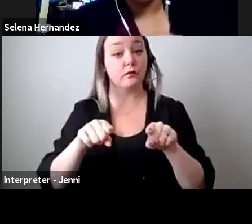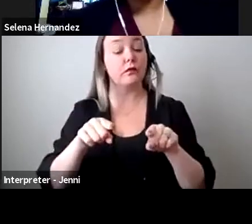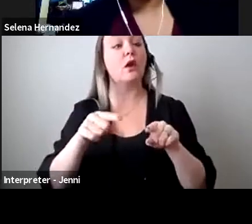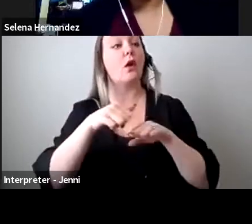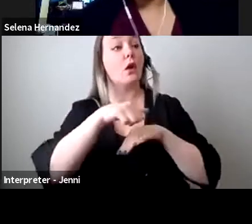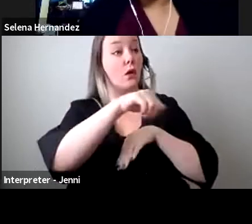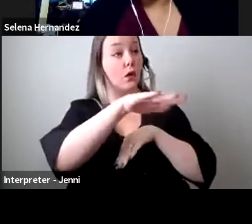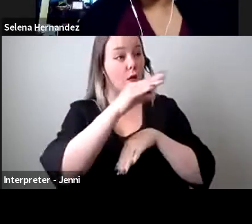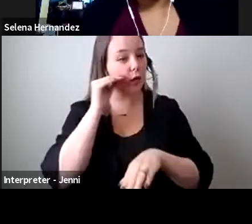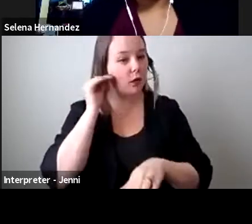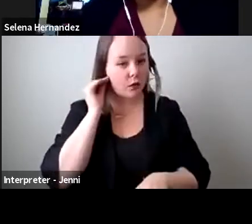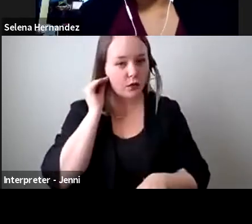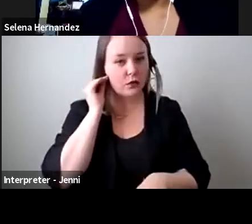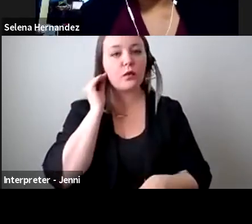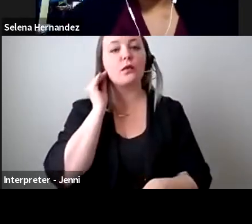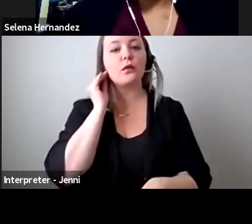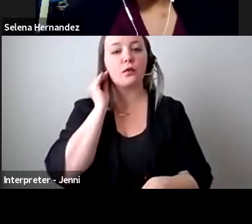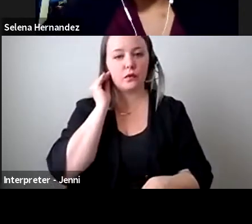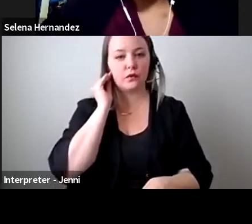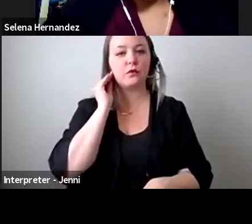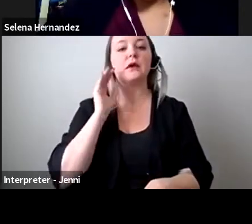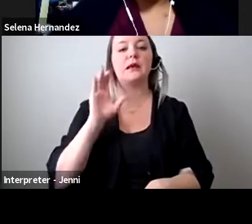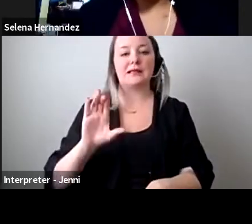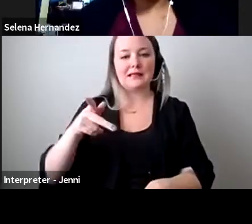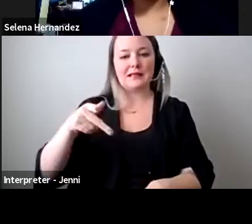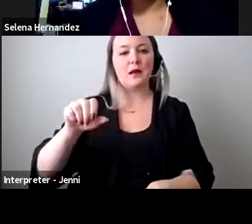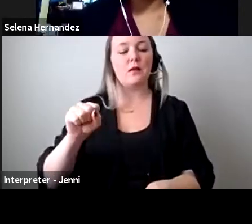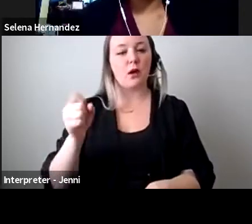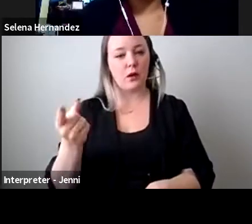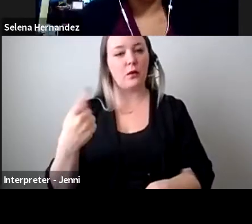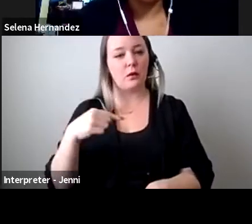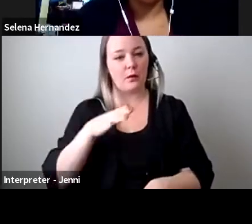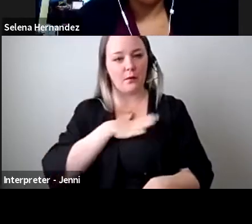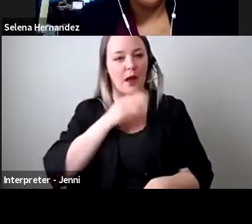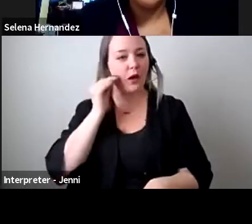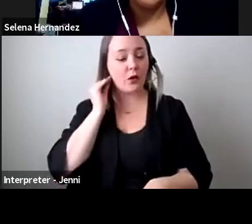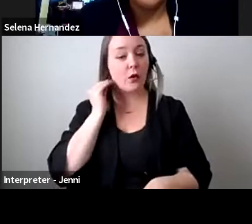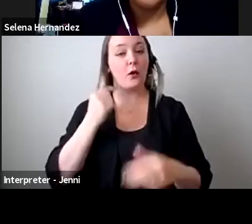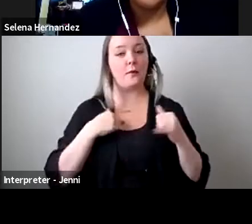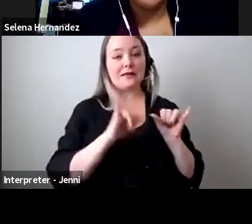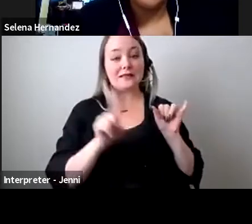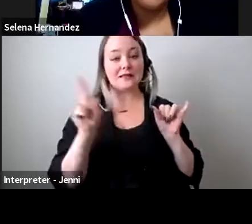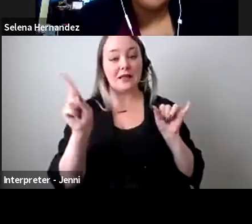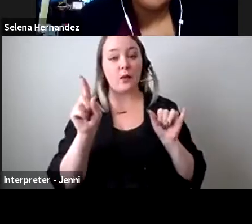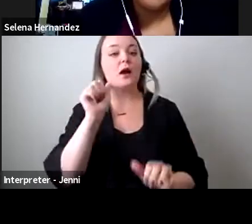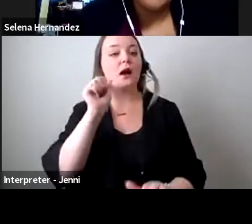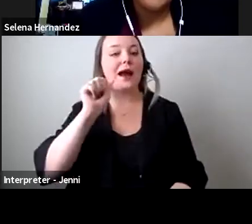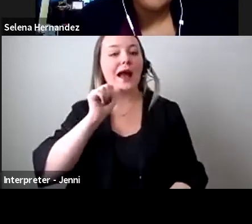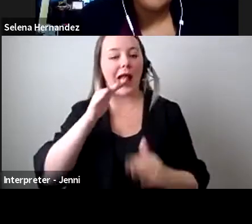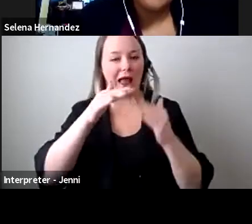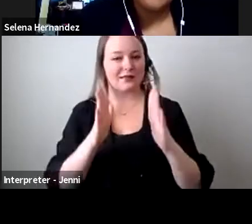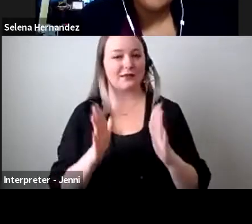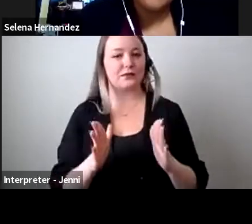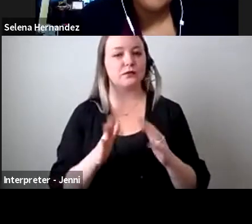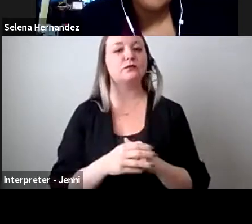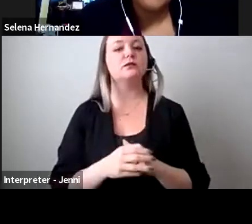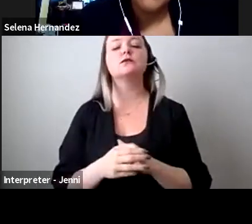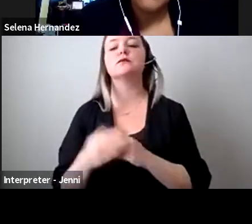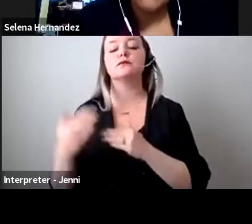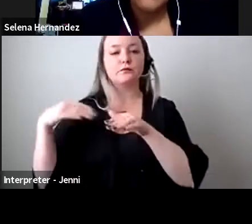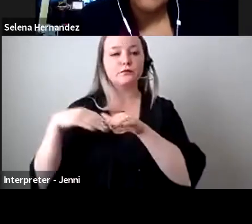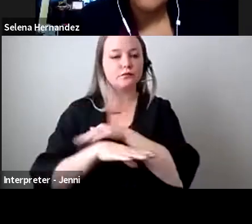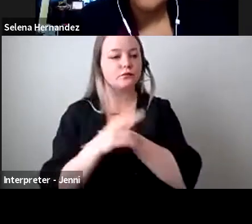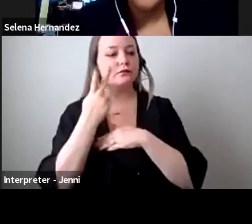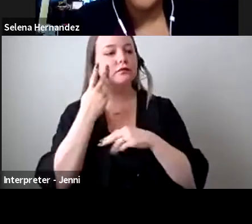home, CPS still came out to my home, and at the time I was staying with my aunt. They came to see if everything was